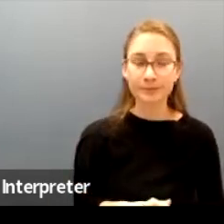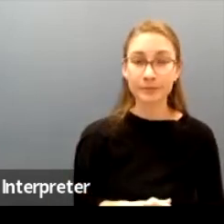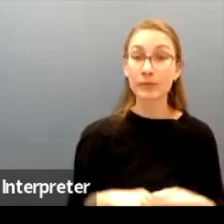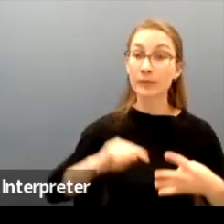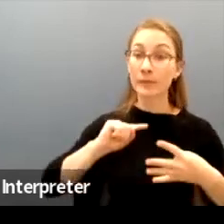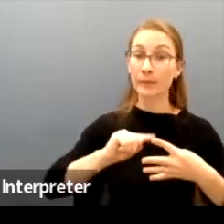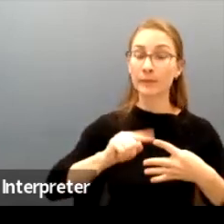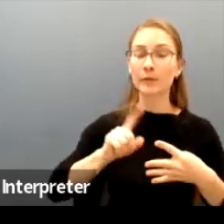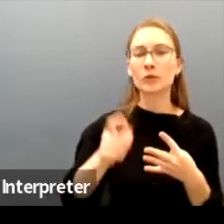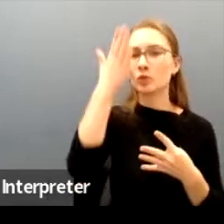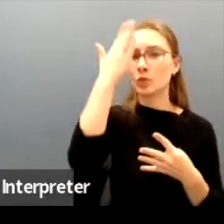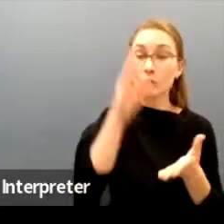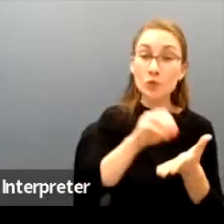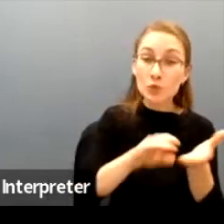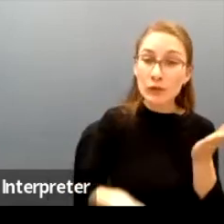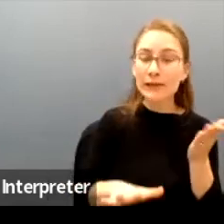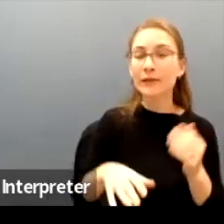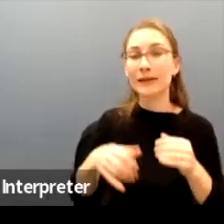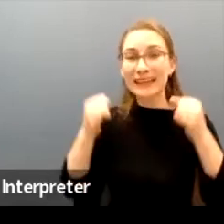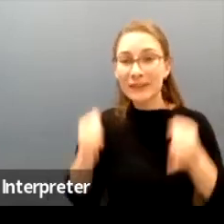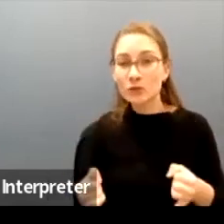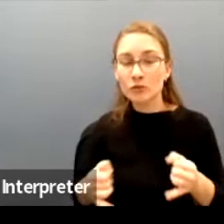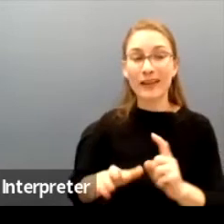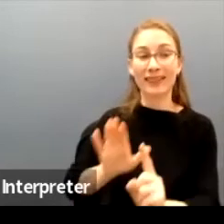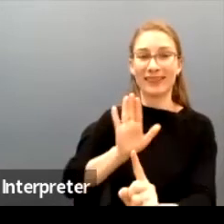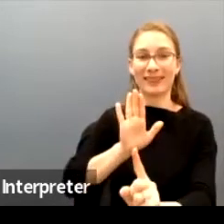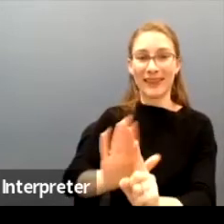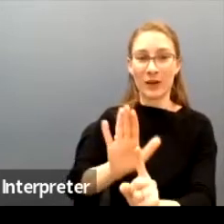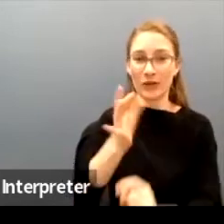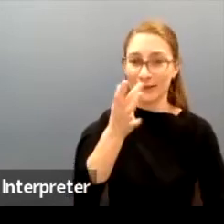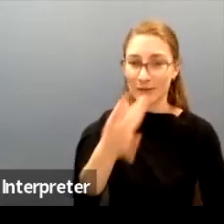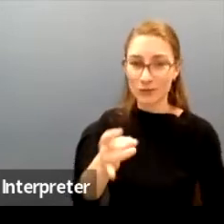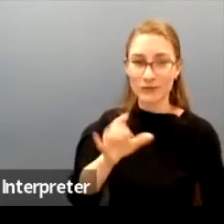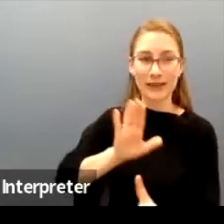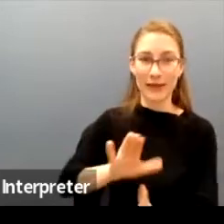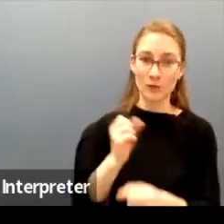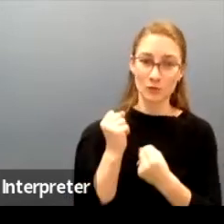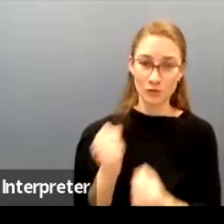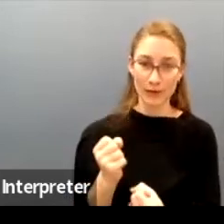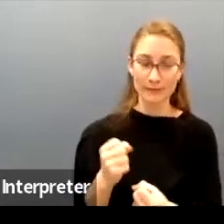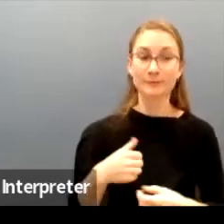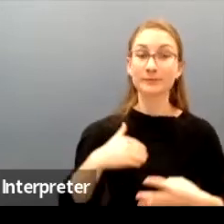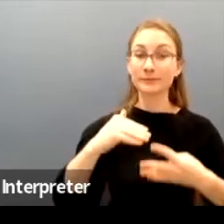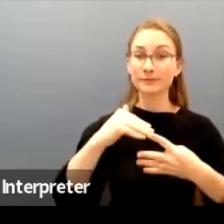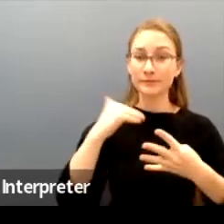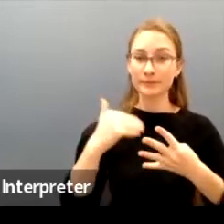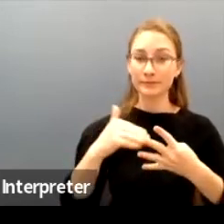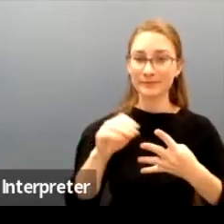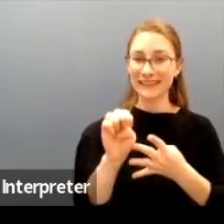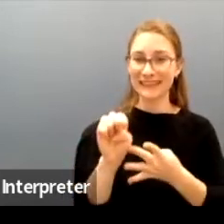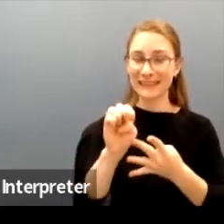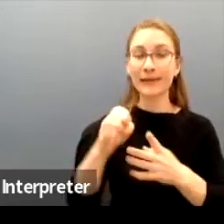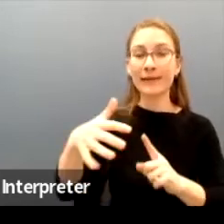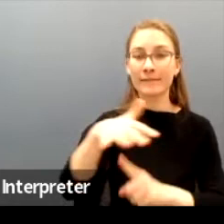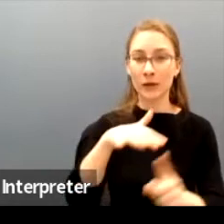strengths and interests? What is it that motivates them? What is it that they enjoy doing? Then we want to figure out the environment, and what type of